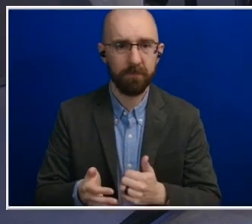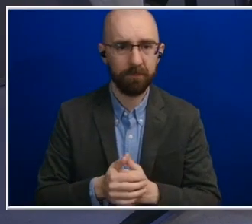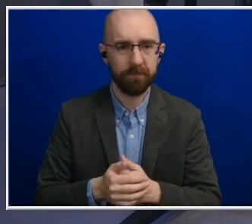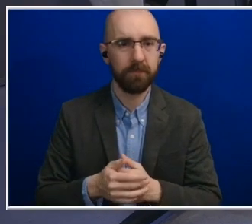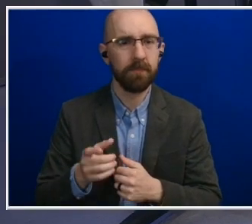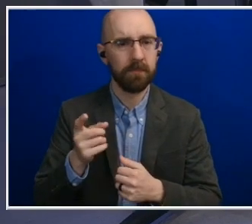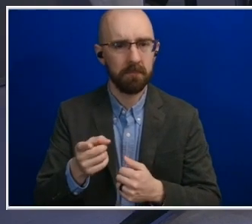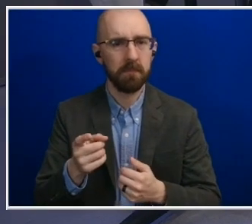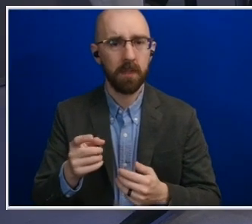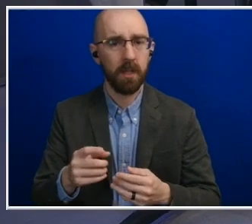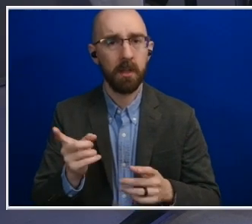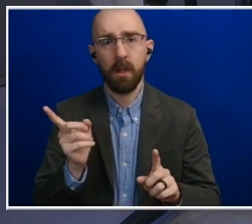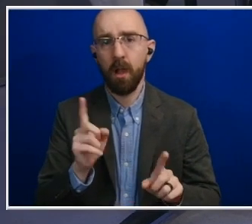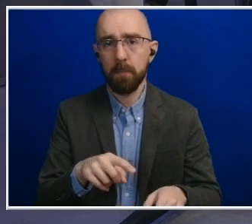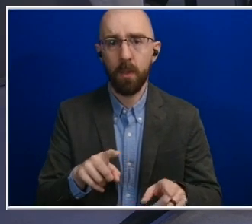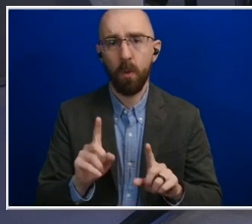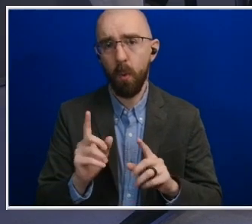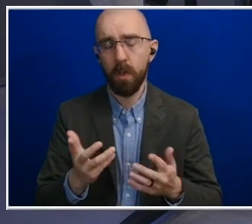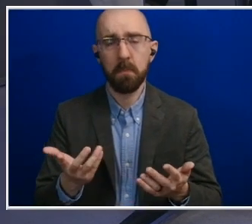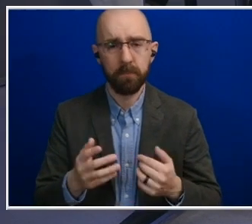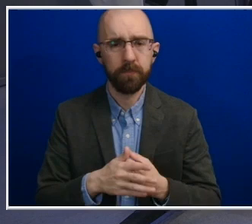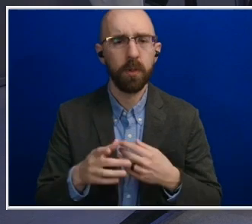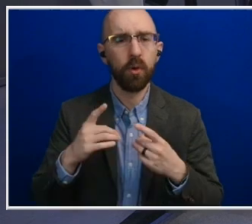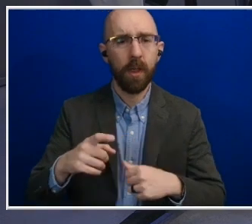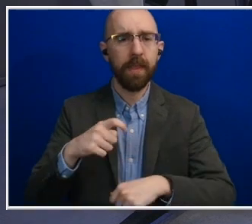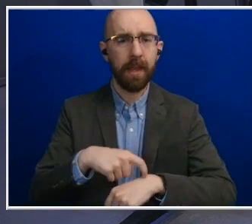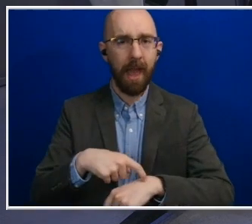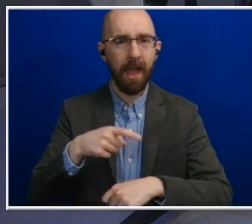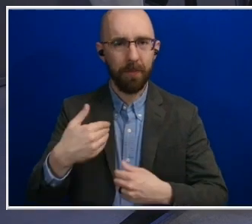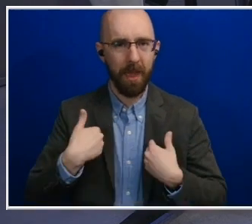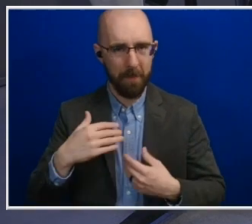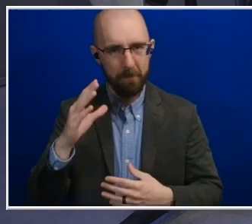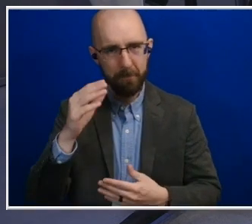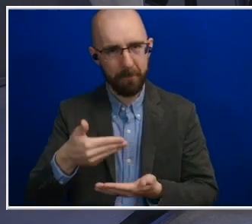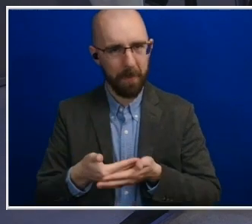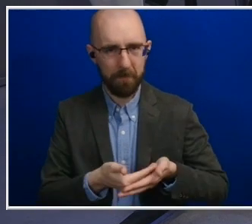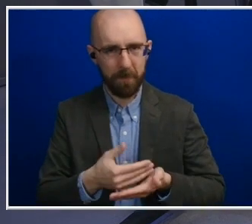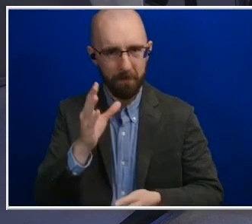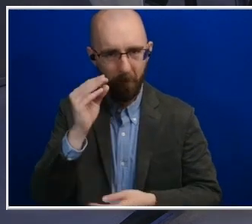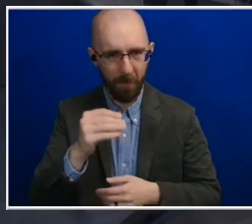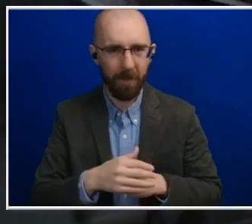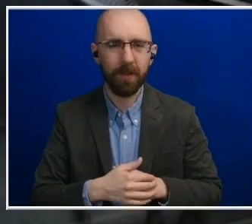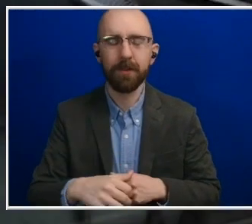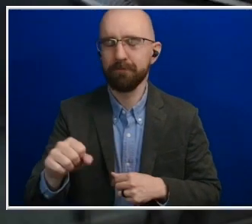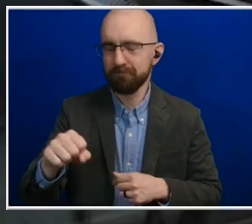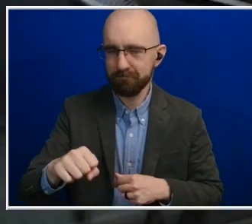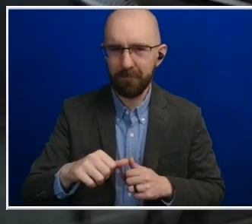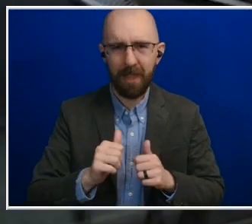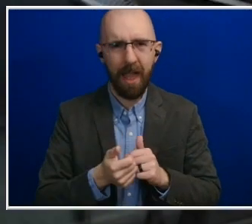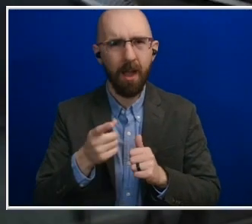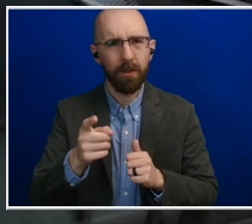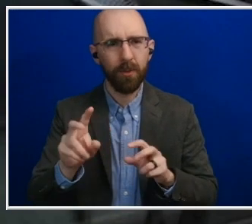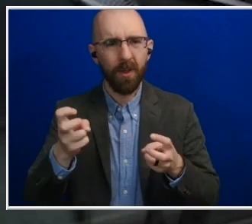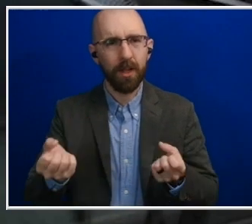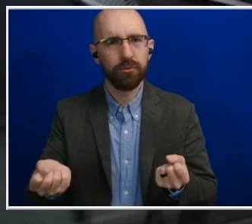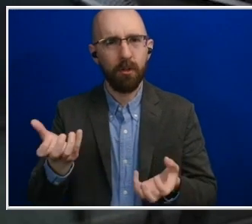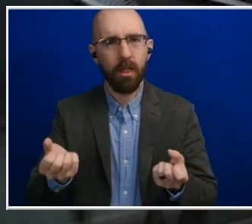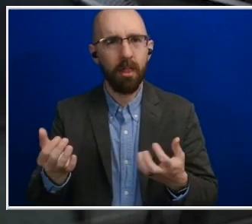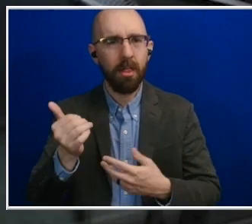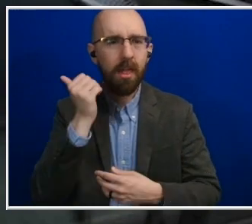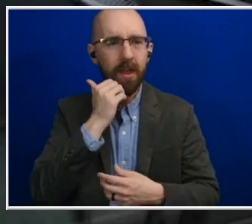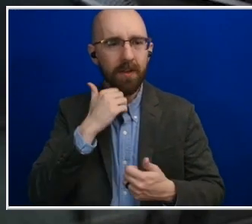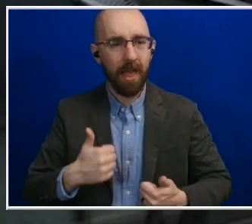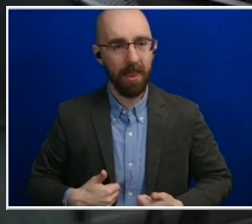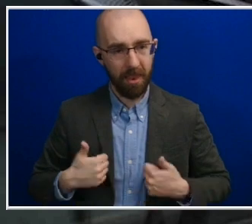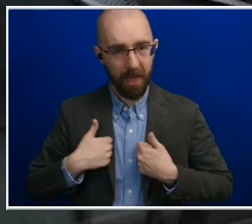Yep. During this time, you welcome a baby boy. Uh-huh. How are you juggling day-to-day life, a new child, and